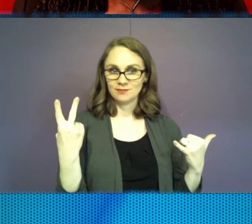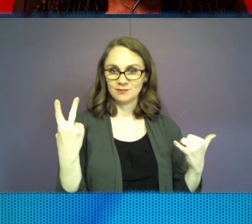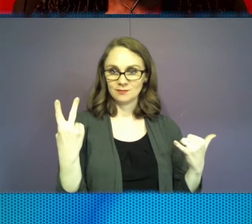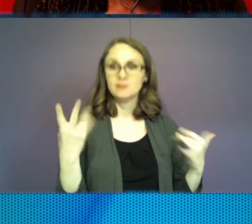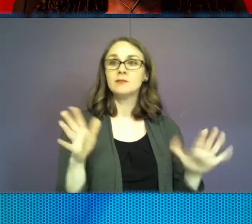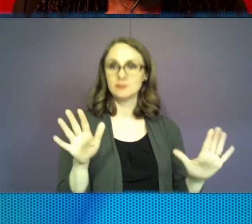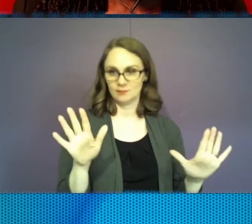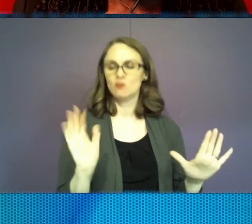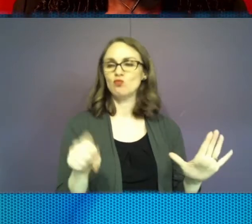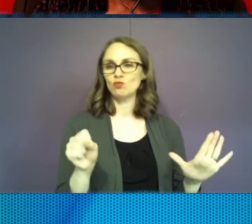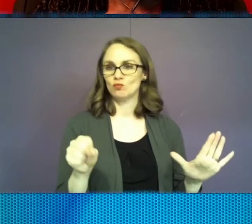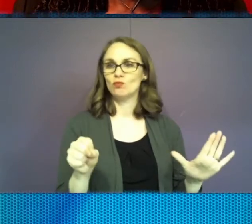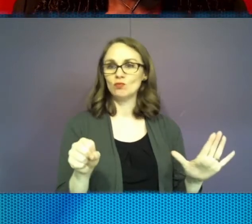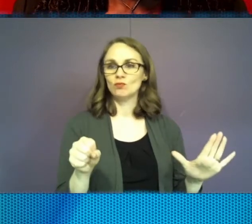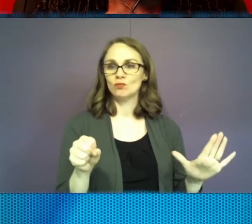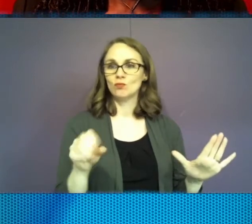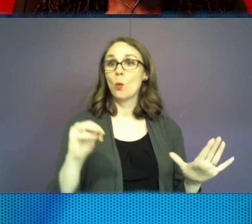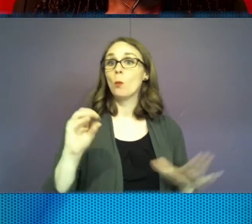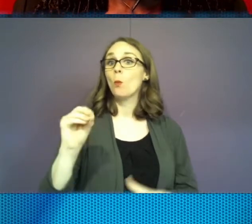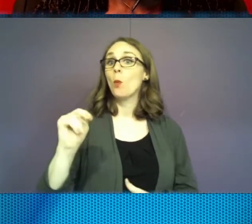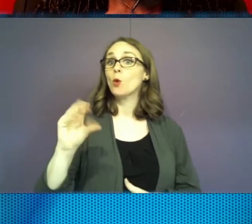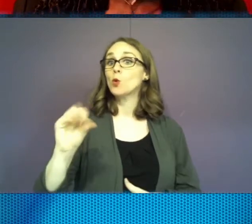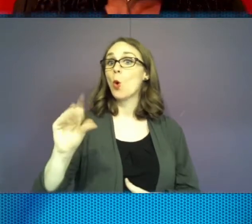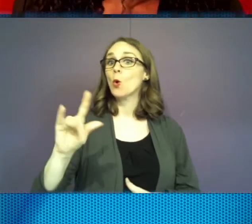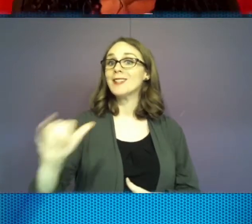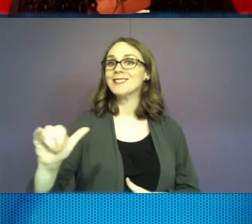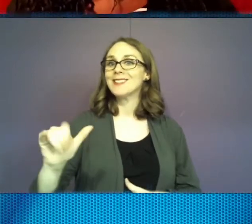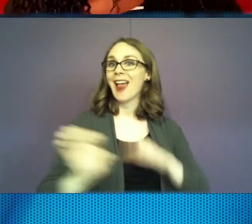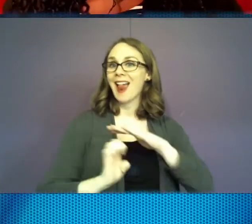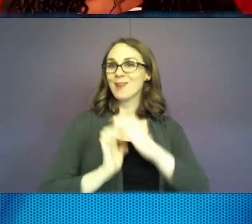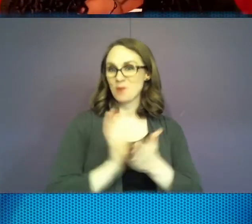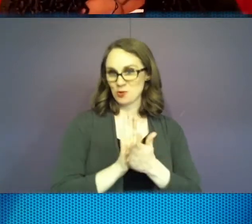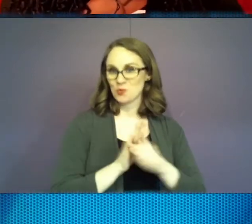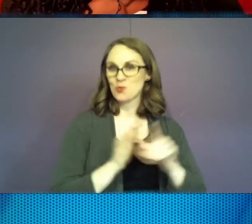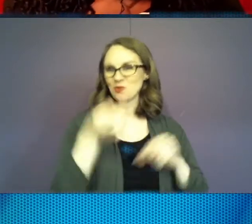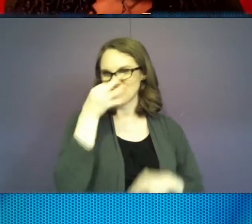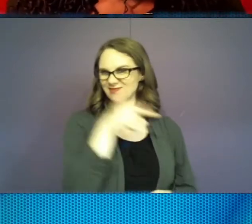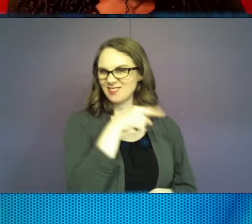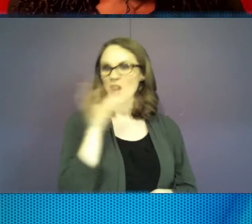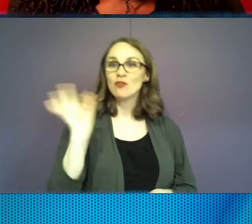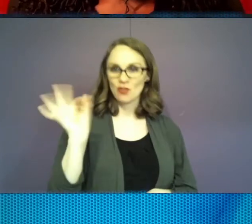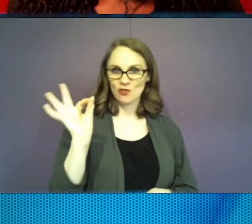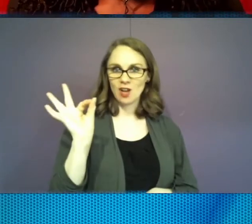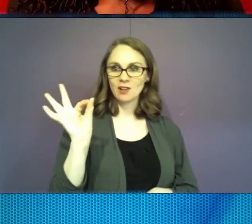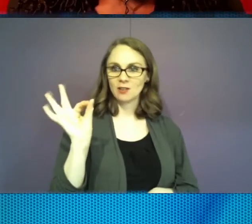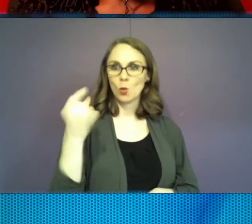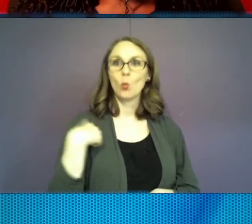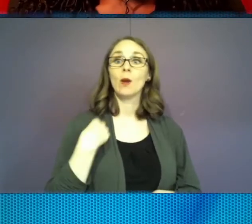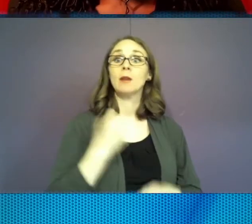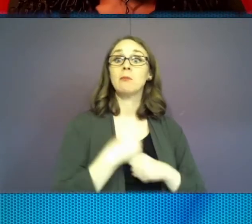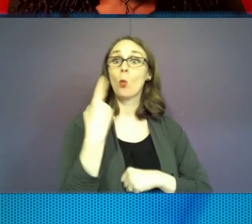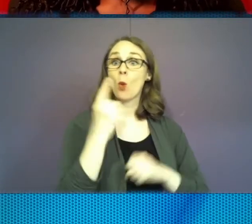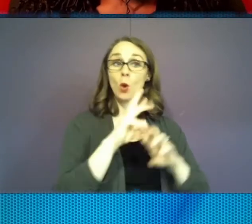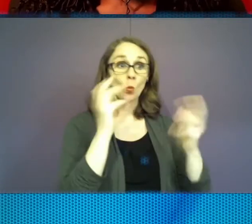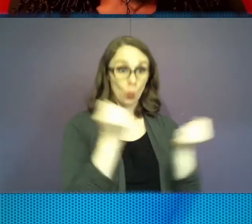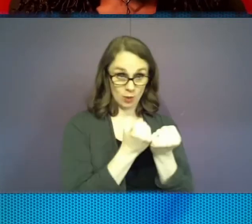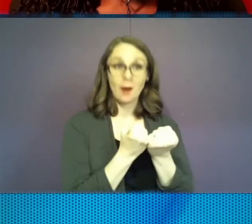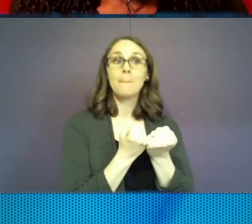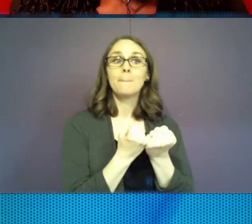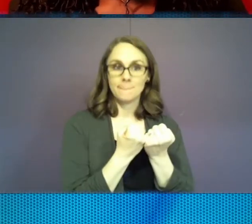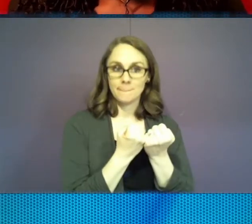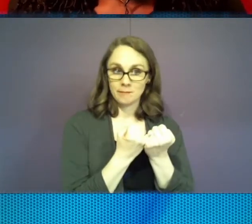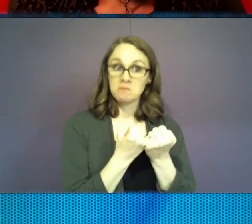Yeah, in Monocacy Elementary School here, Frederick. If we make one workshop,